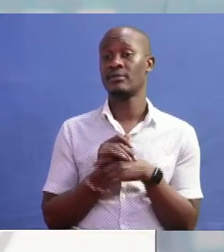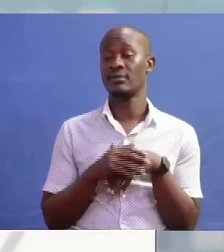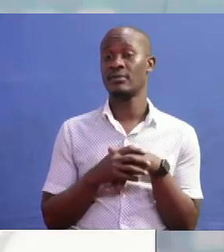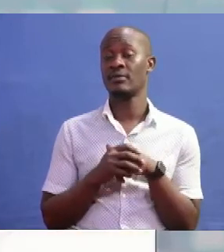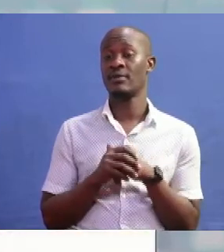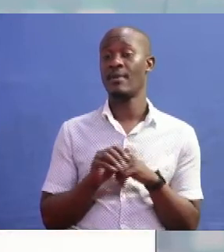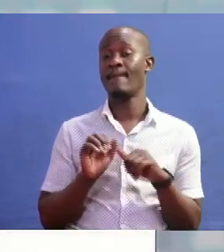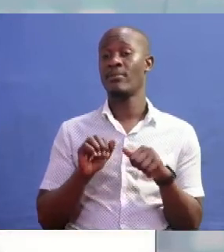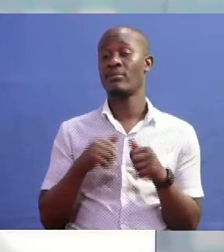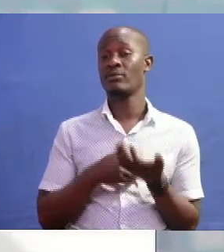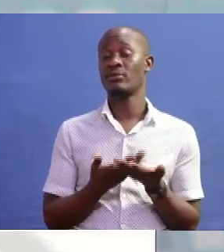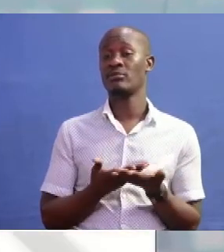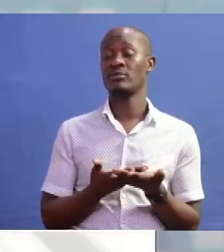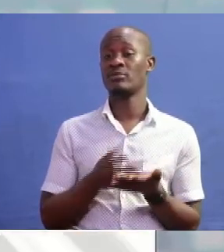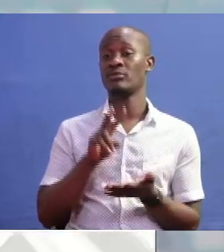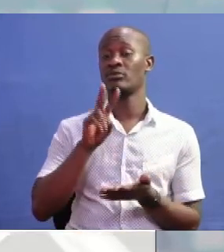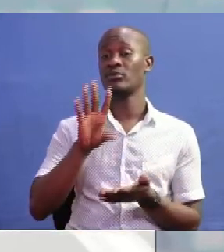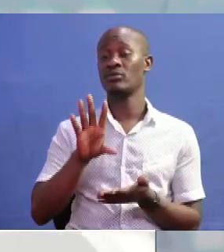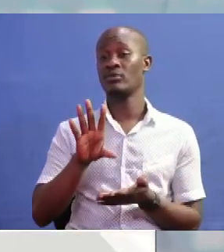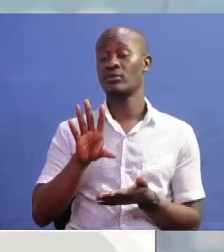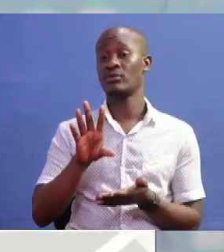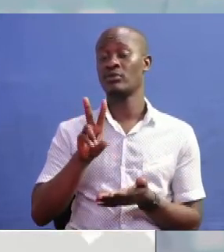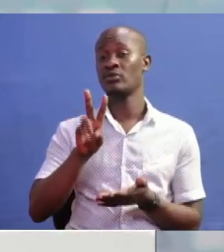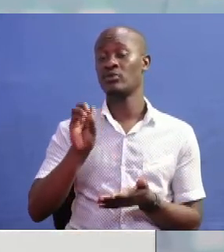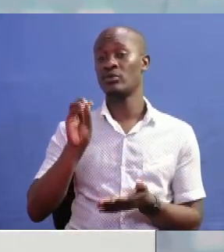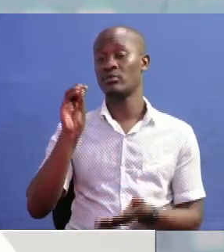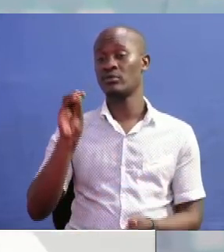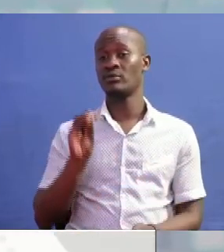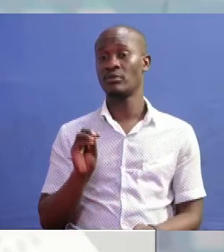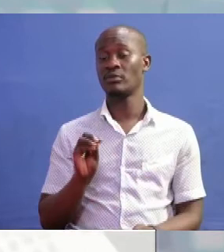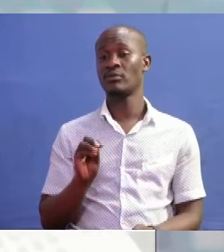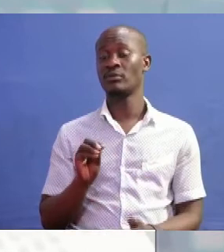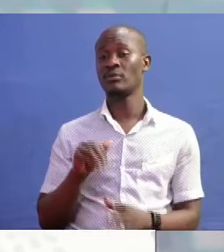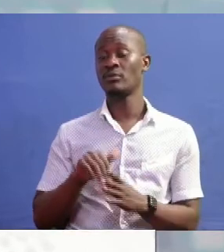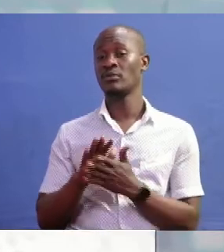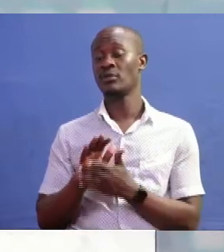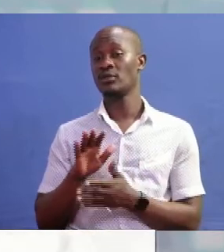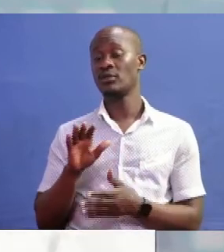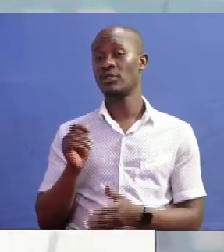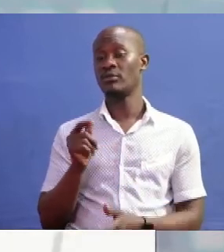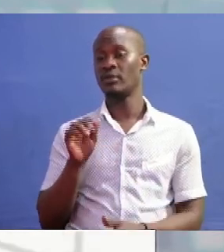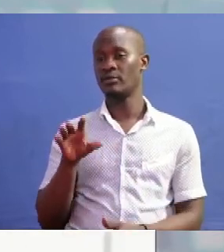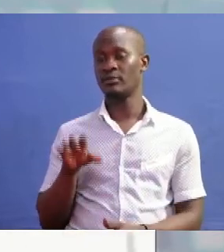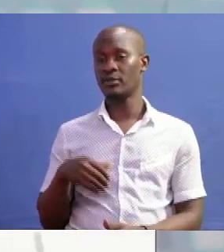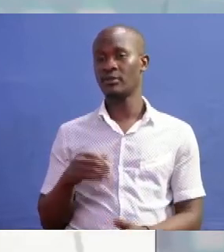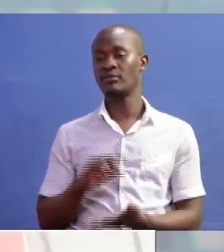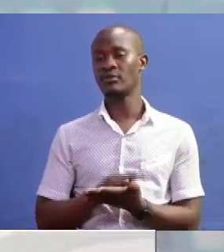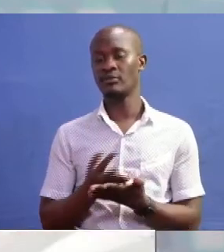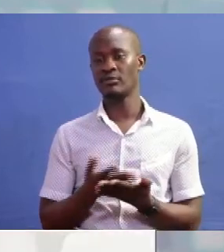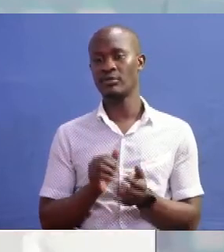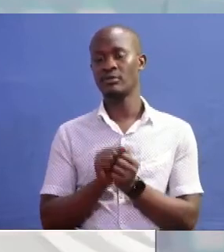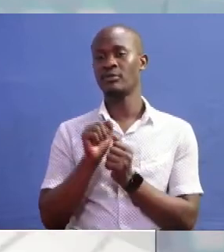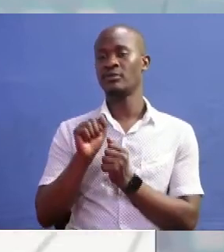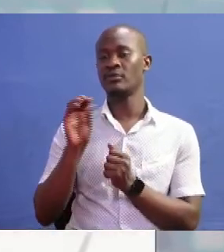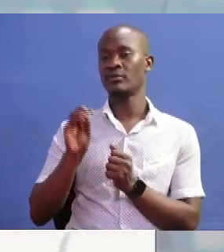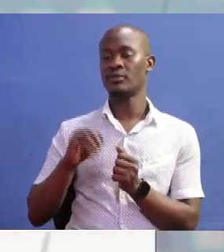You can put 25. You can put 20% in money market fund, and maybe you can put 15% in